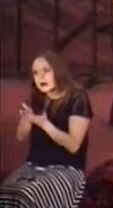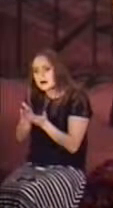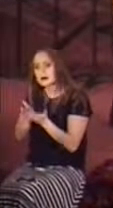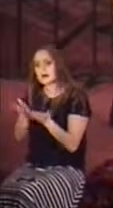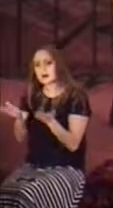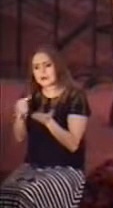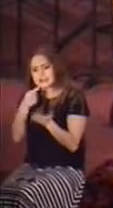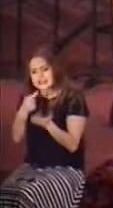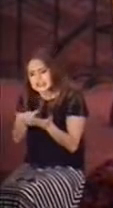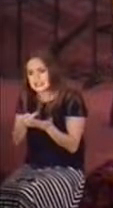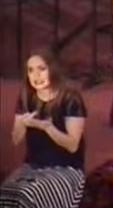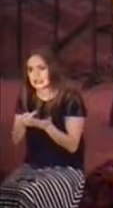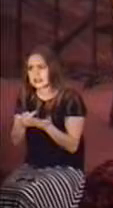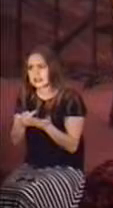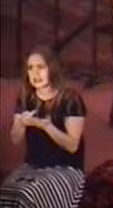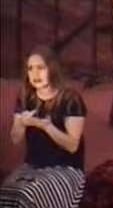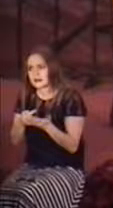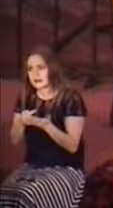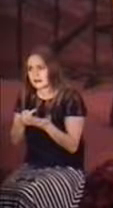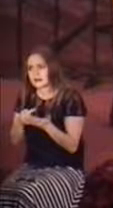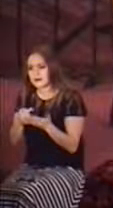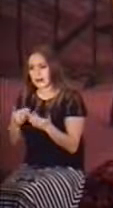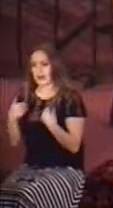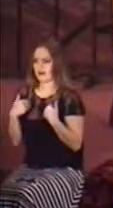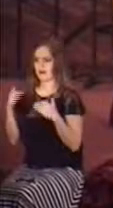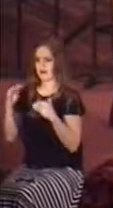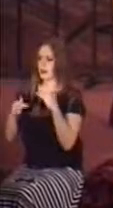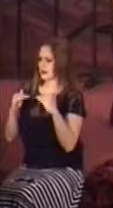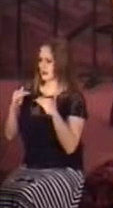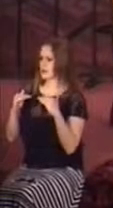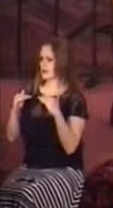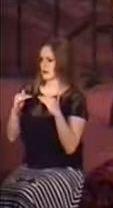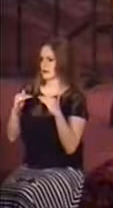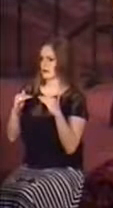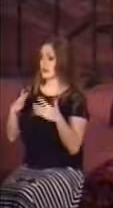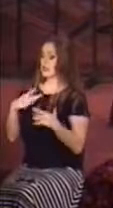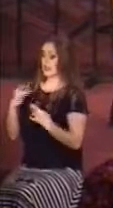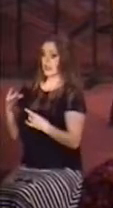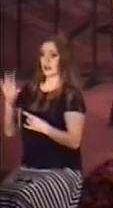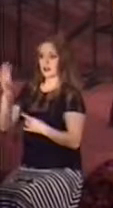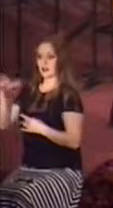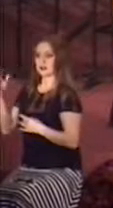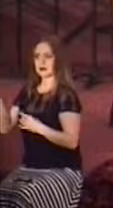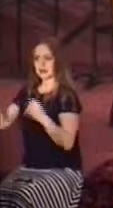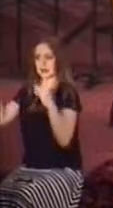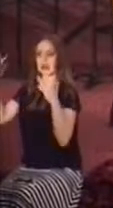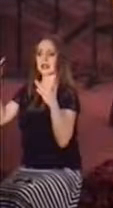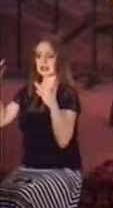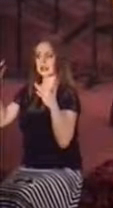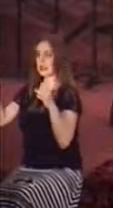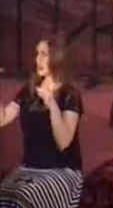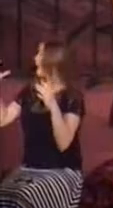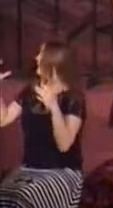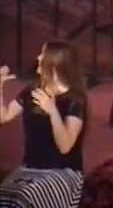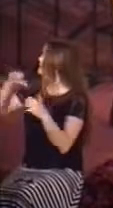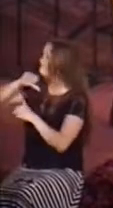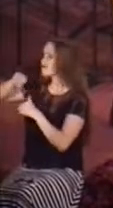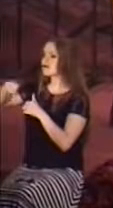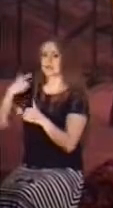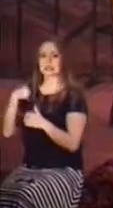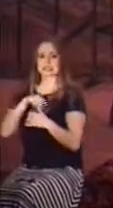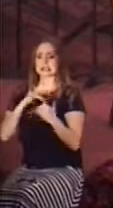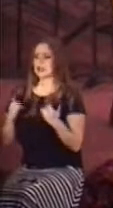there to bring that balance back. I like Christmas lights. I like the lights around us right now, don't you? There's warmth and light.